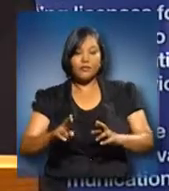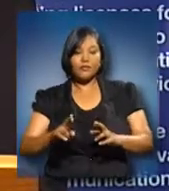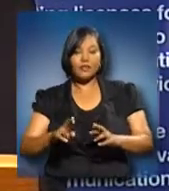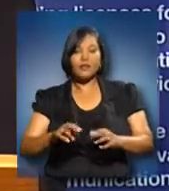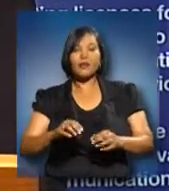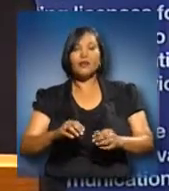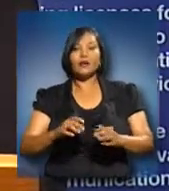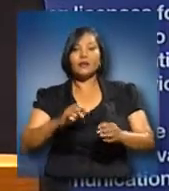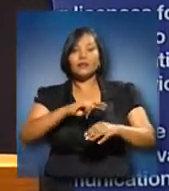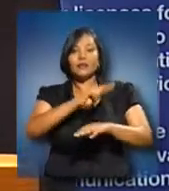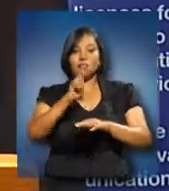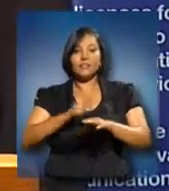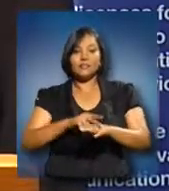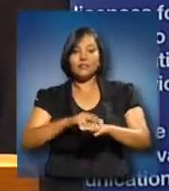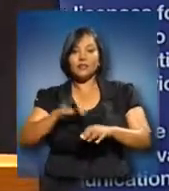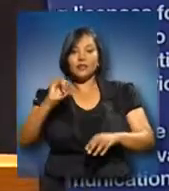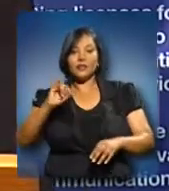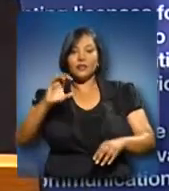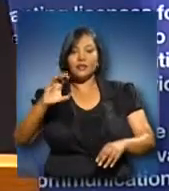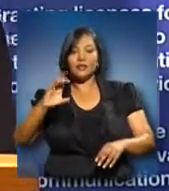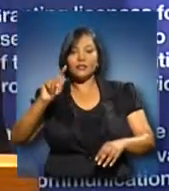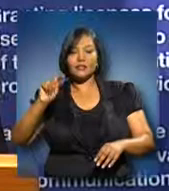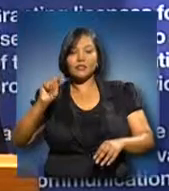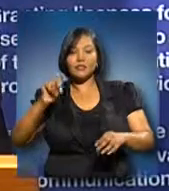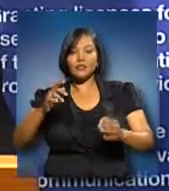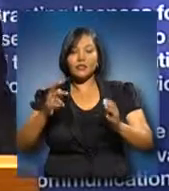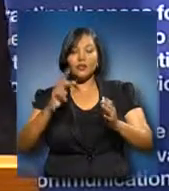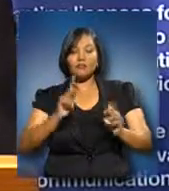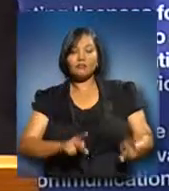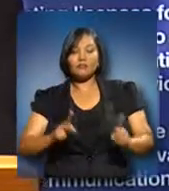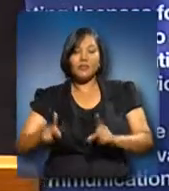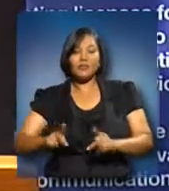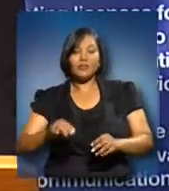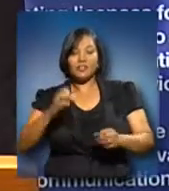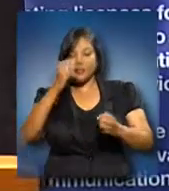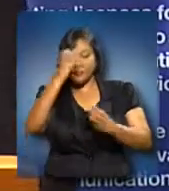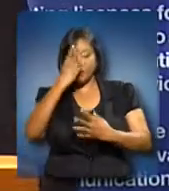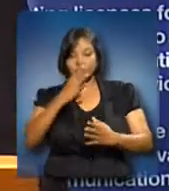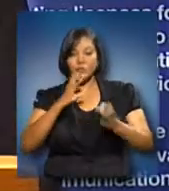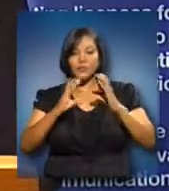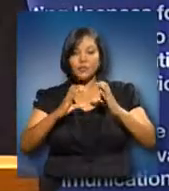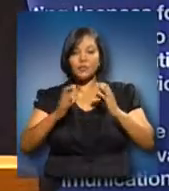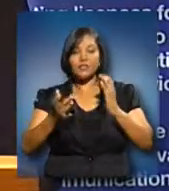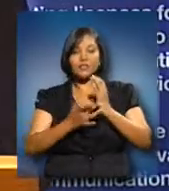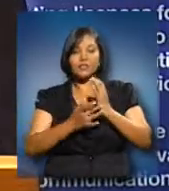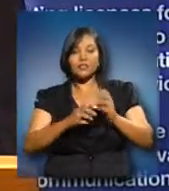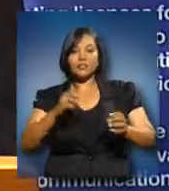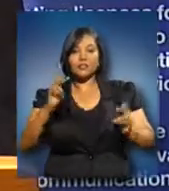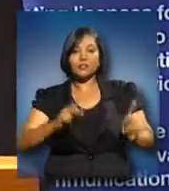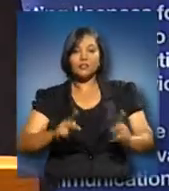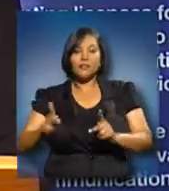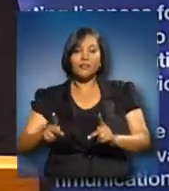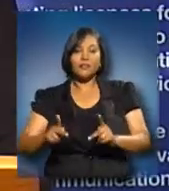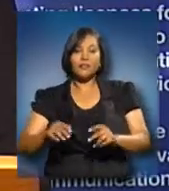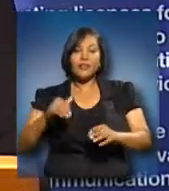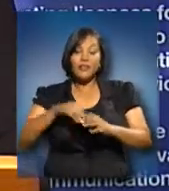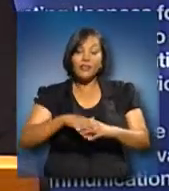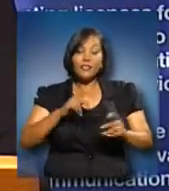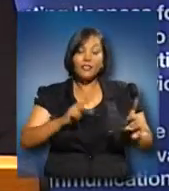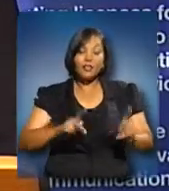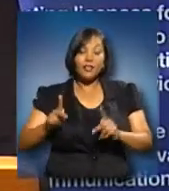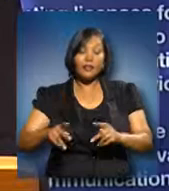called a National ICT Plan. Within that plan, there are a series of activities. There are several themes that have